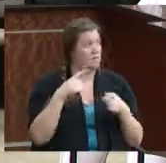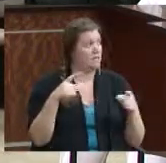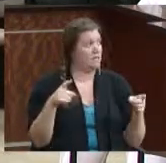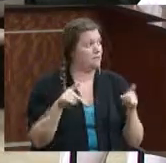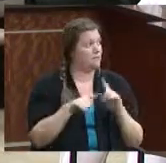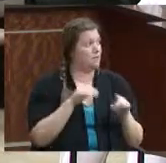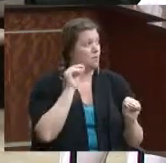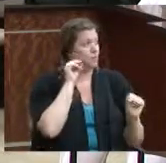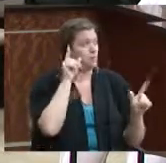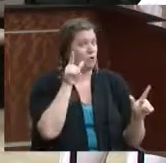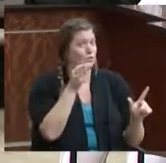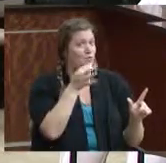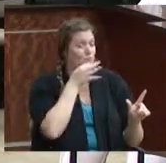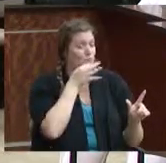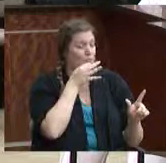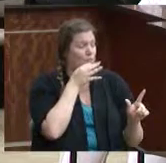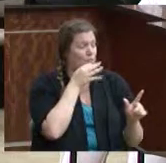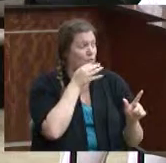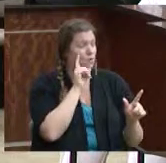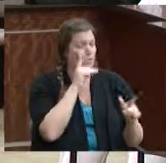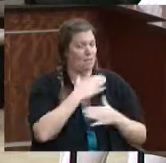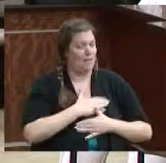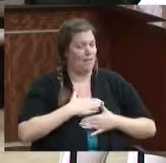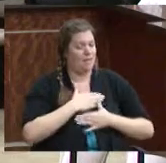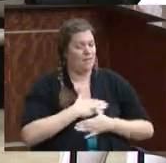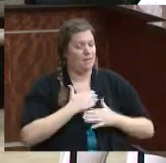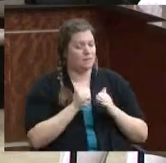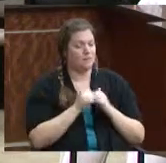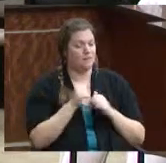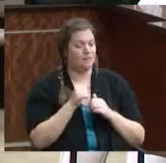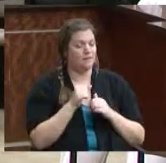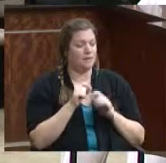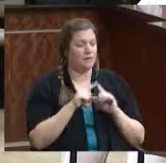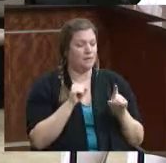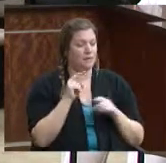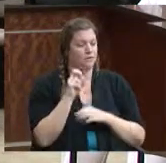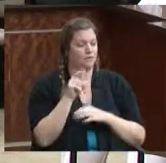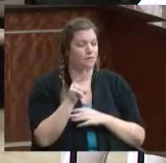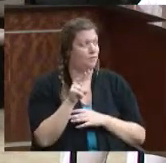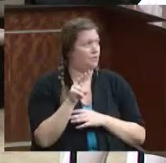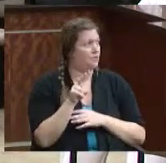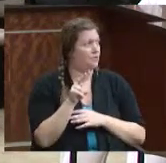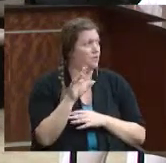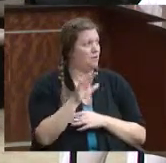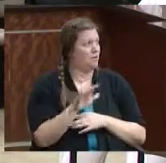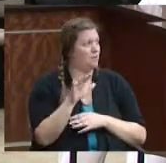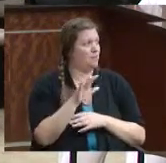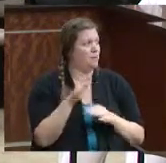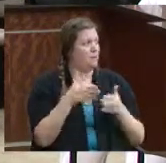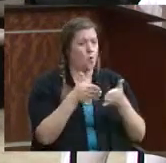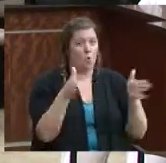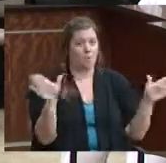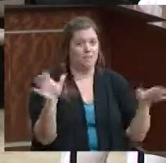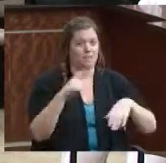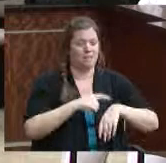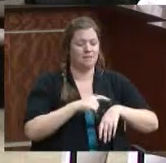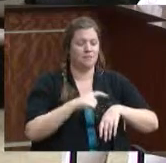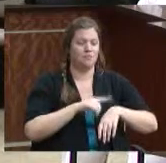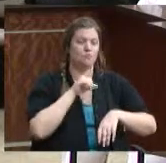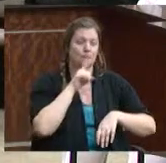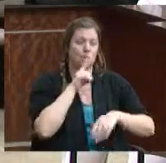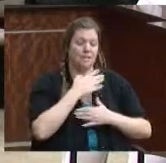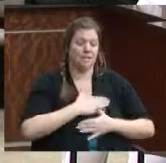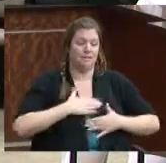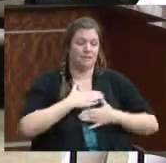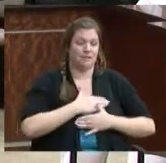will surprise you pretty soon that you'll be very pleased with. But mid-November is about grand opening time, so we're looking forward